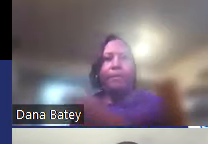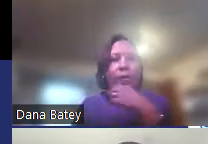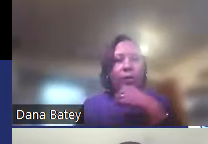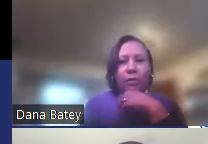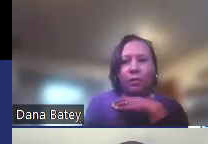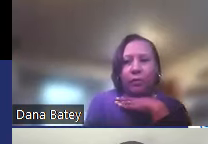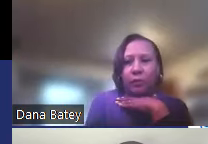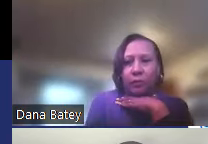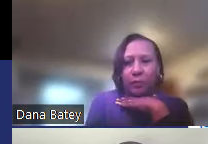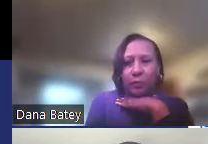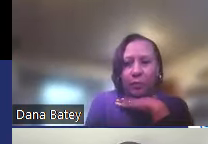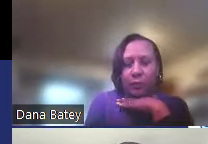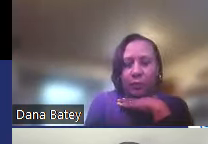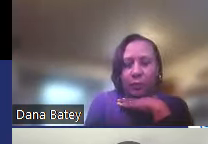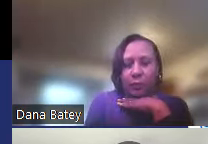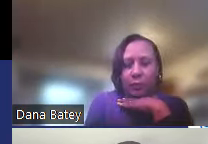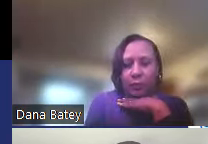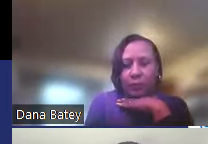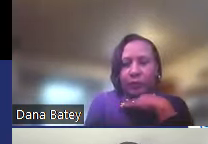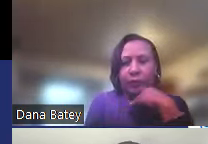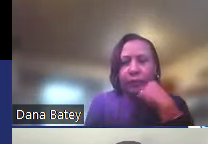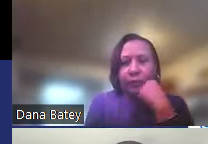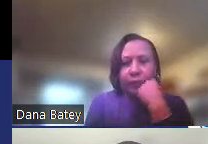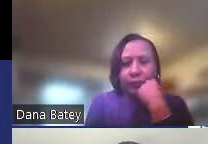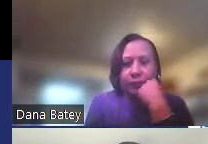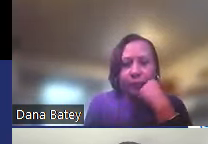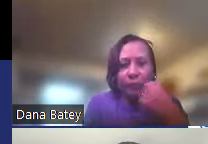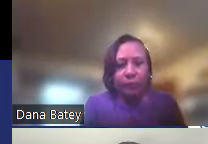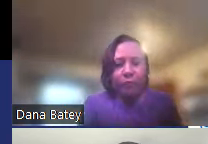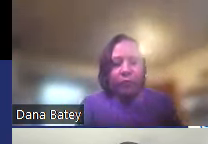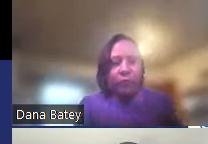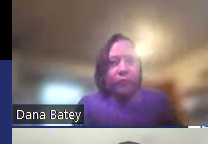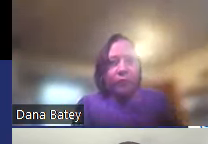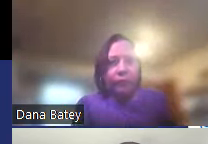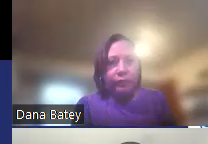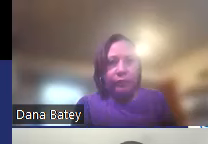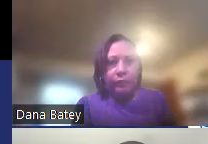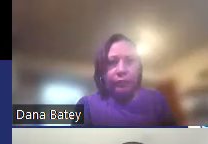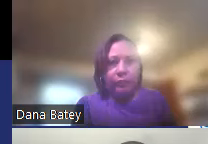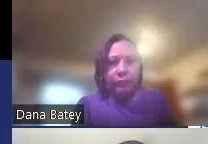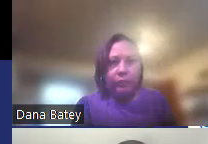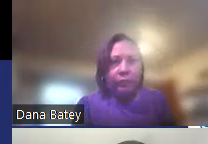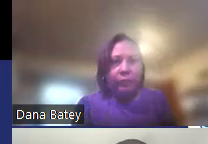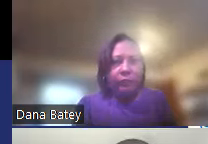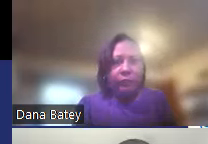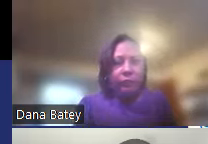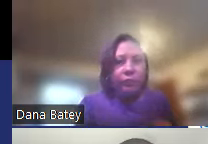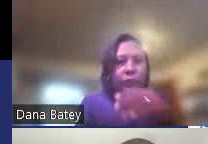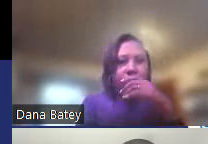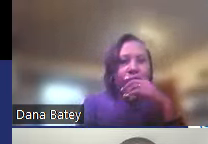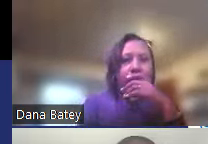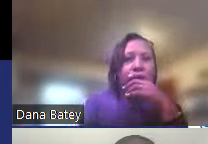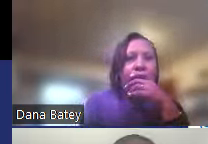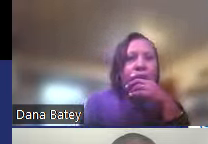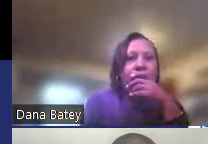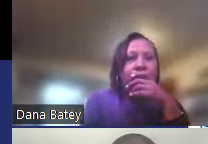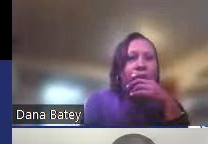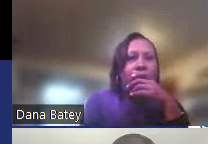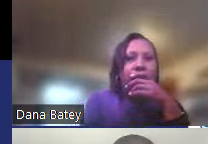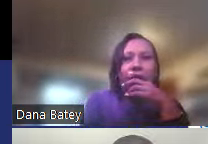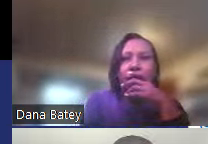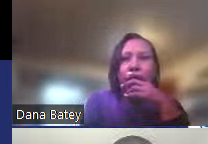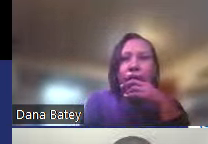and update our kind of the SOG data collectors. So I'm wondering if